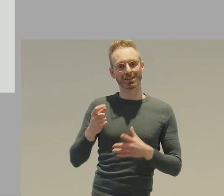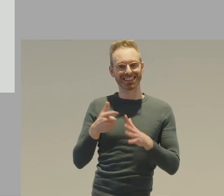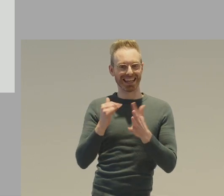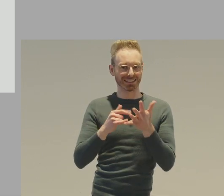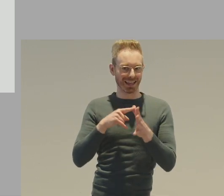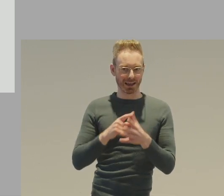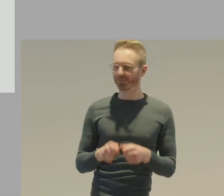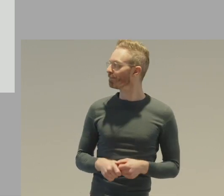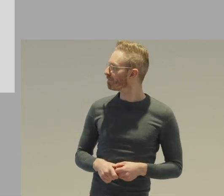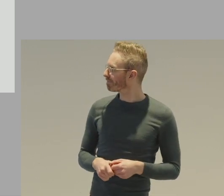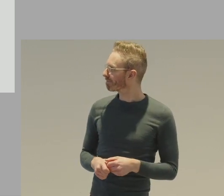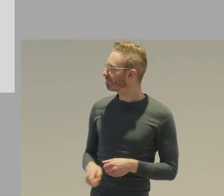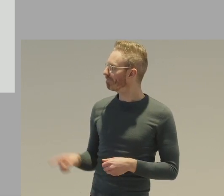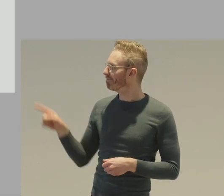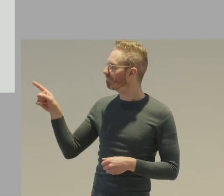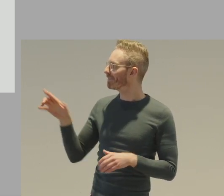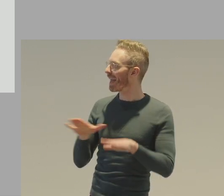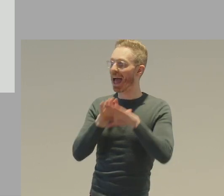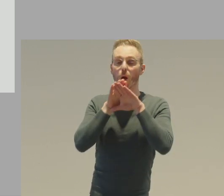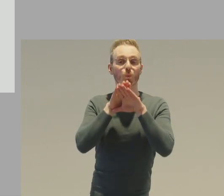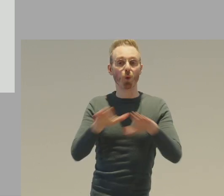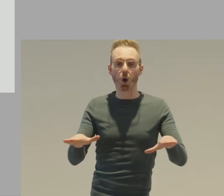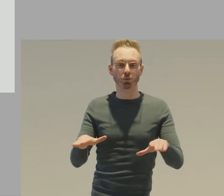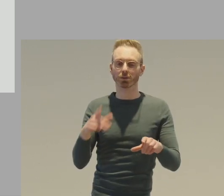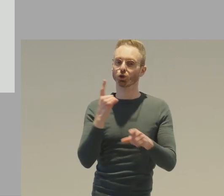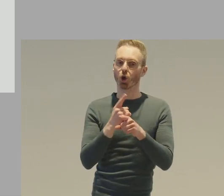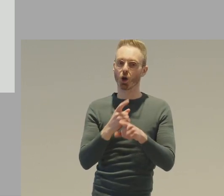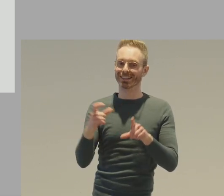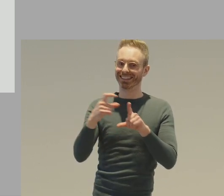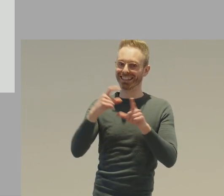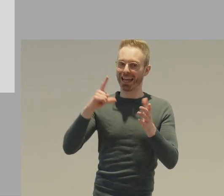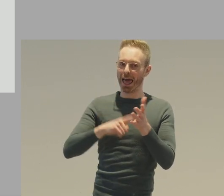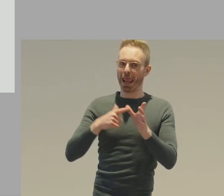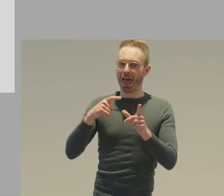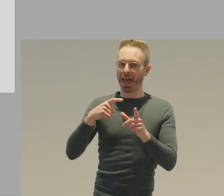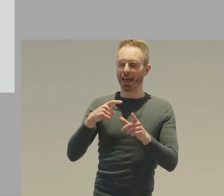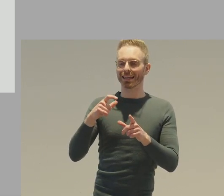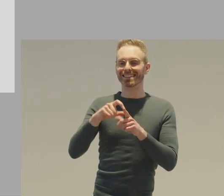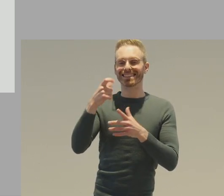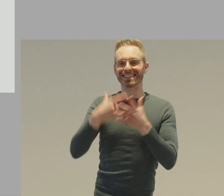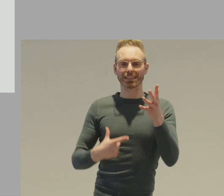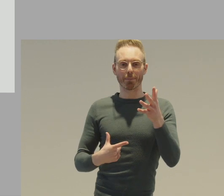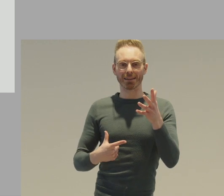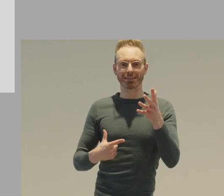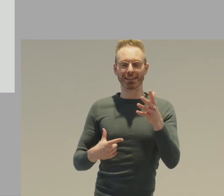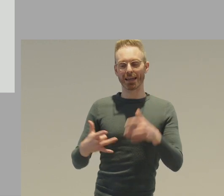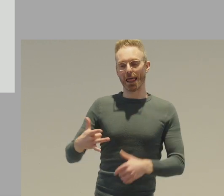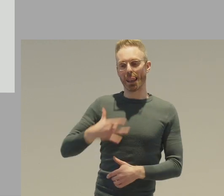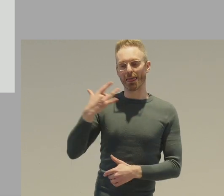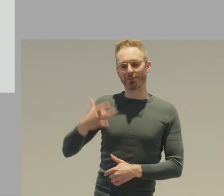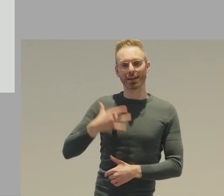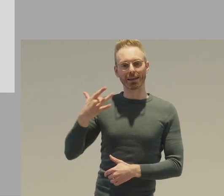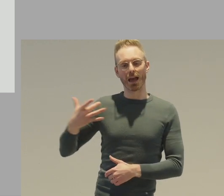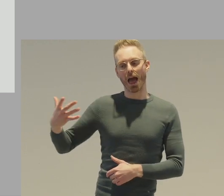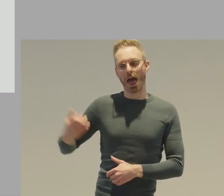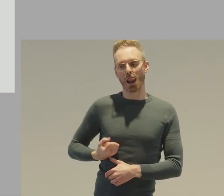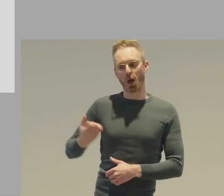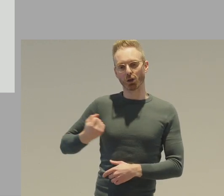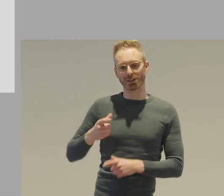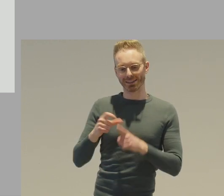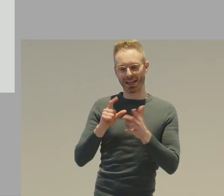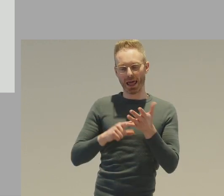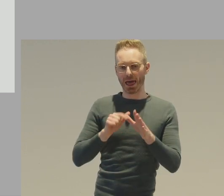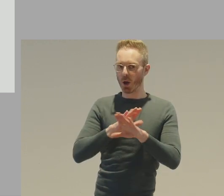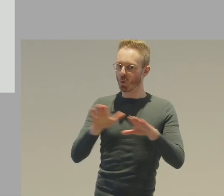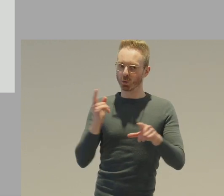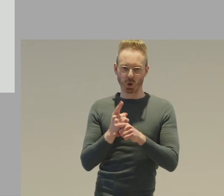Every time I click that line, Helen laughs. It's great. I'm not going to be talking about disability living allowance, and I am not going to be